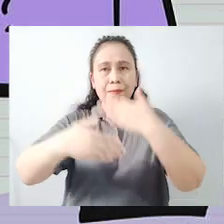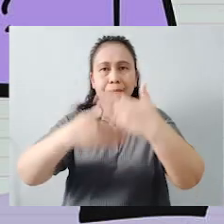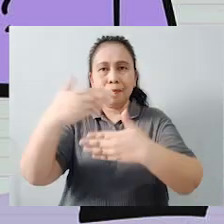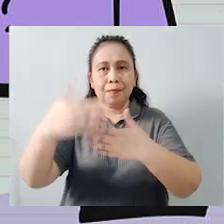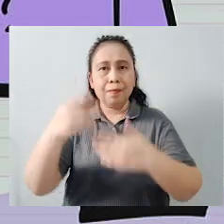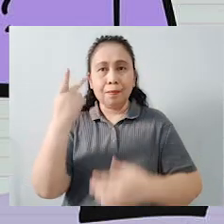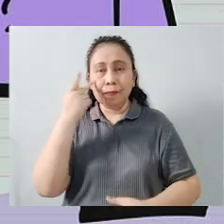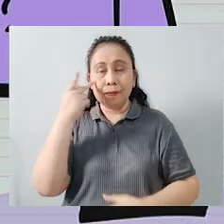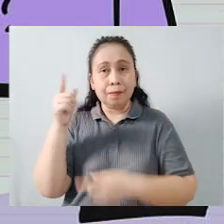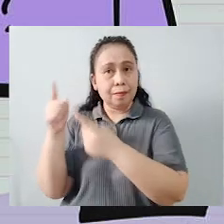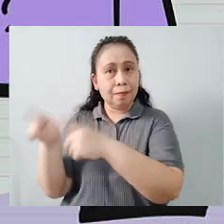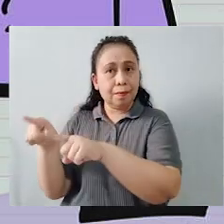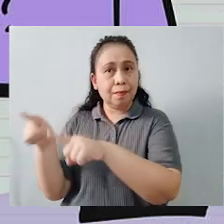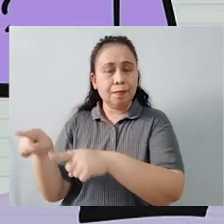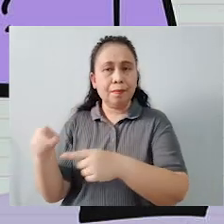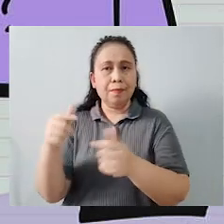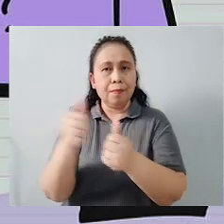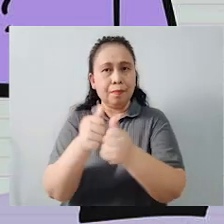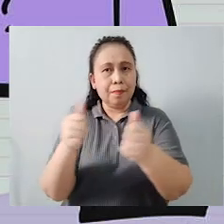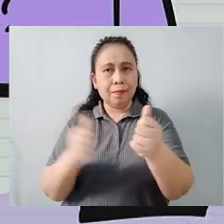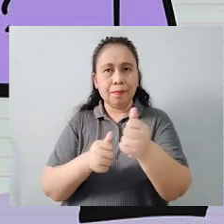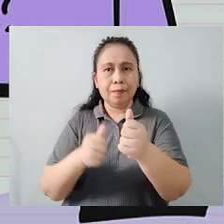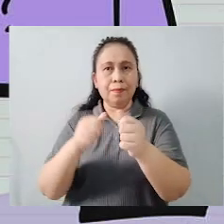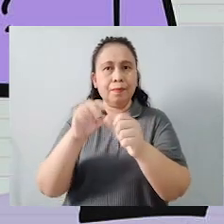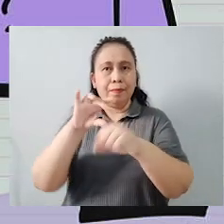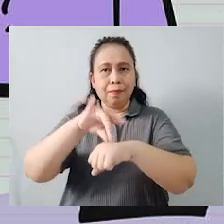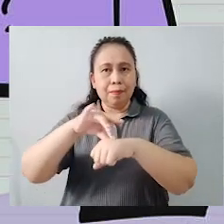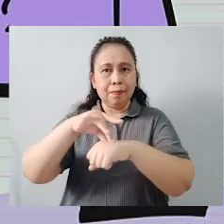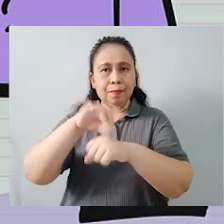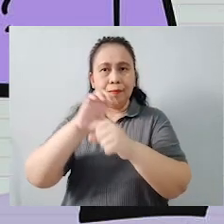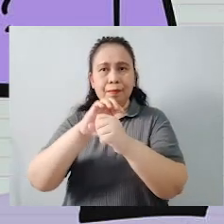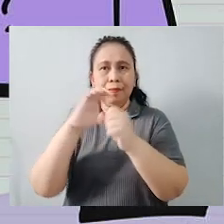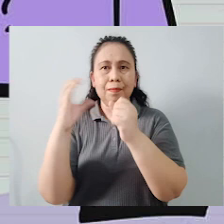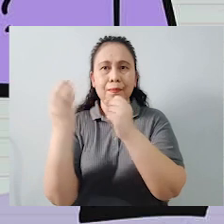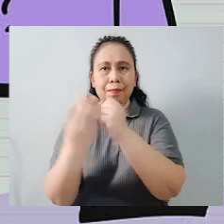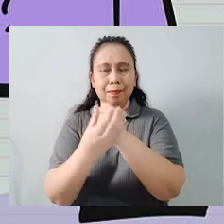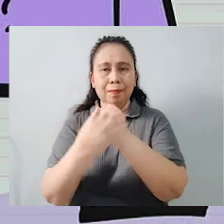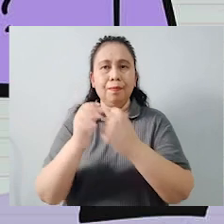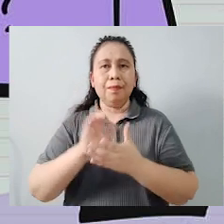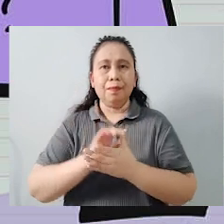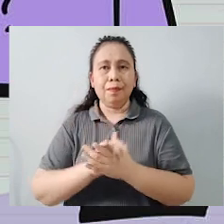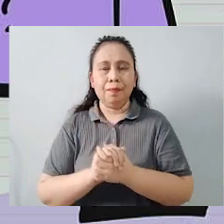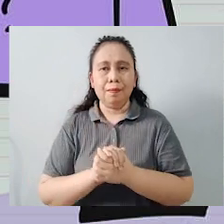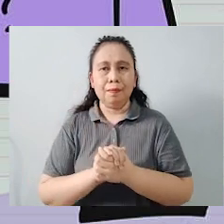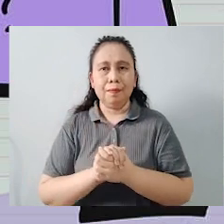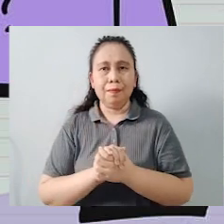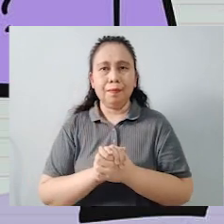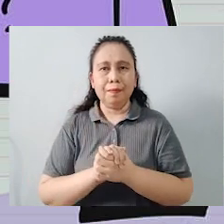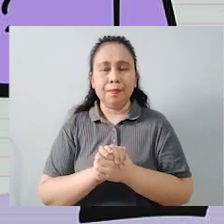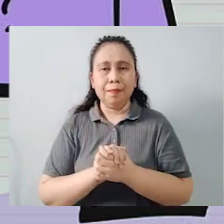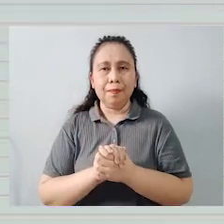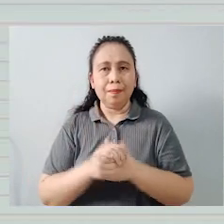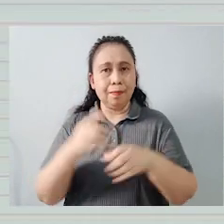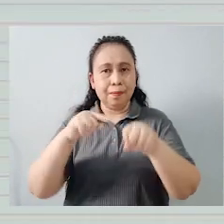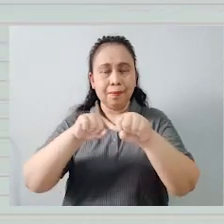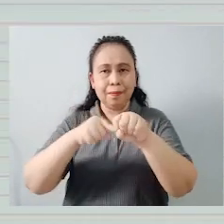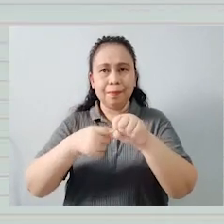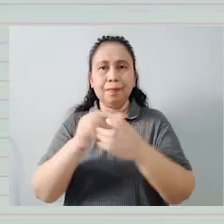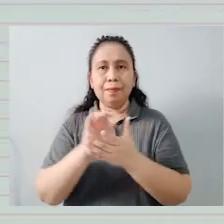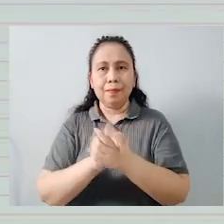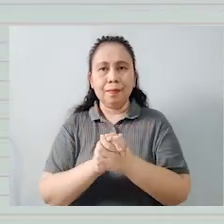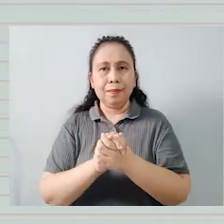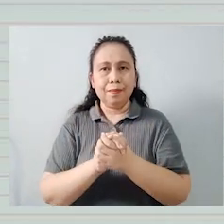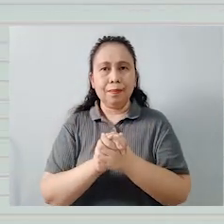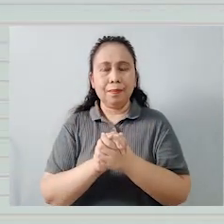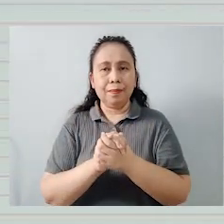processes, and phenomena behind the Earth's crust in this FTTV episode. To start, here